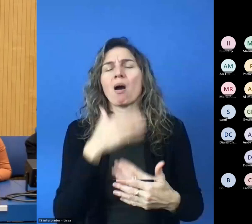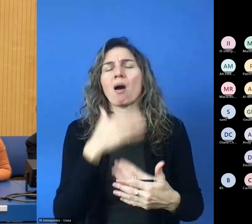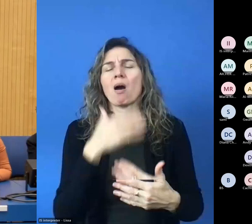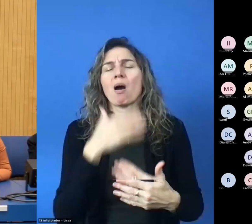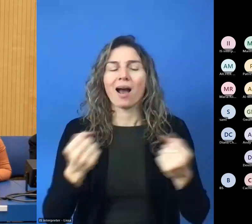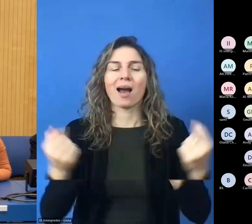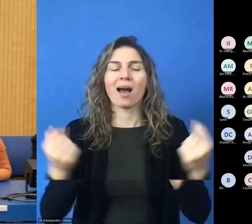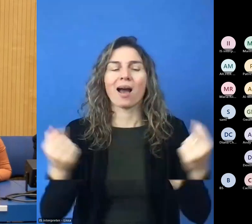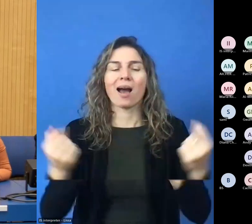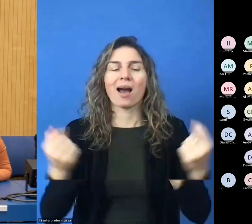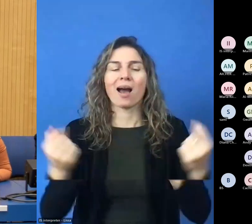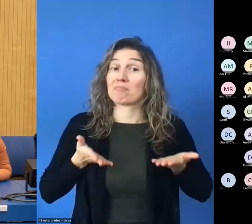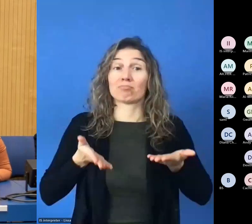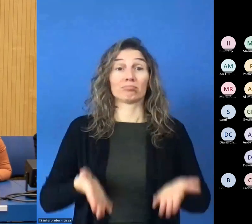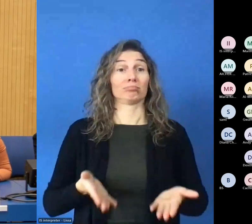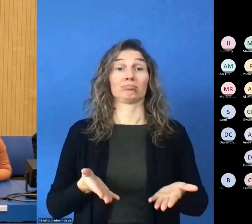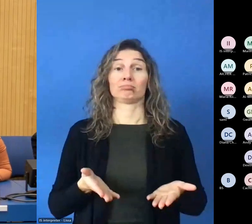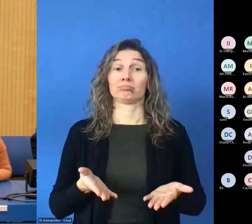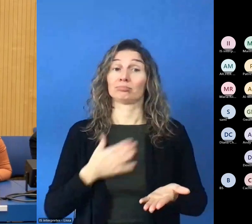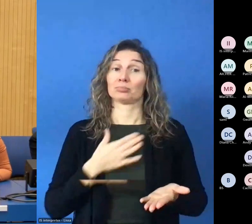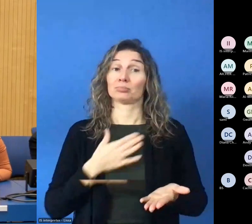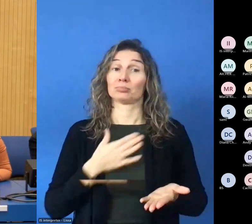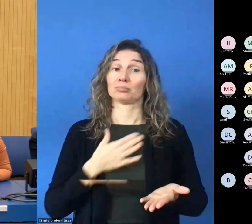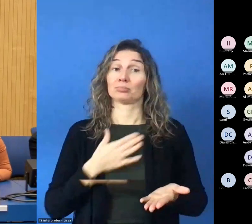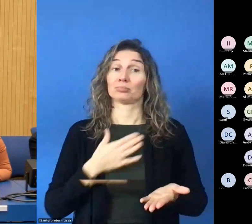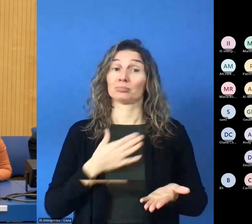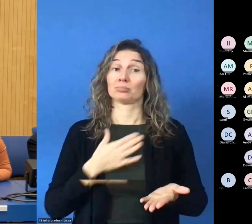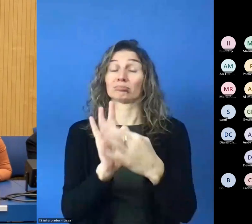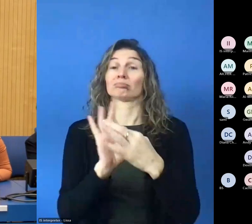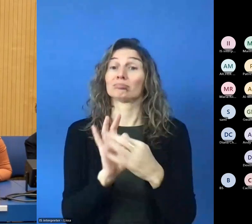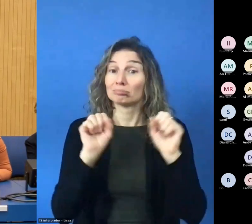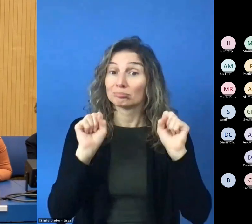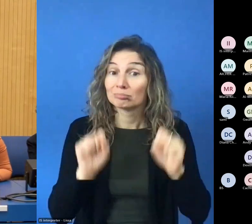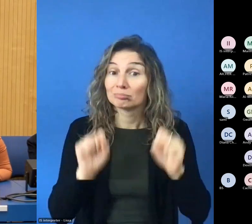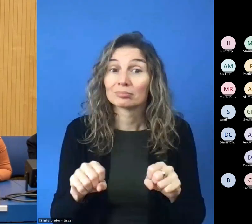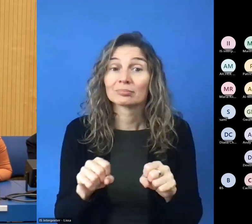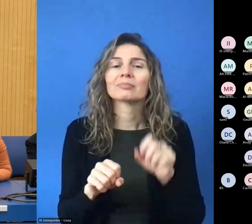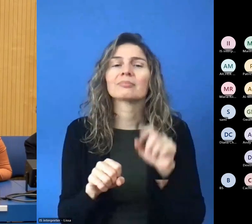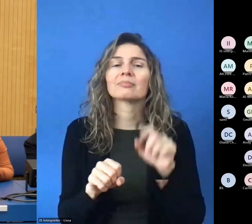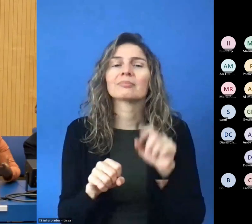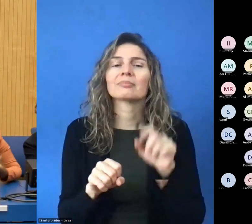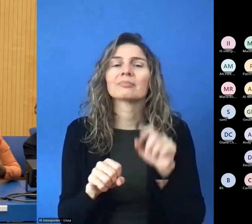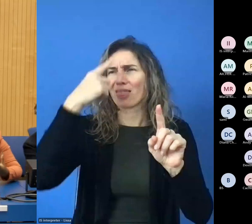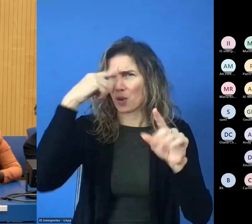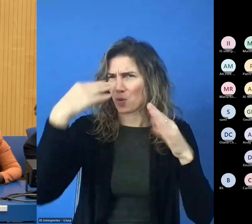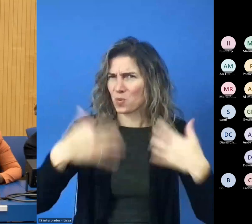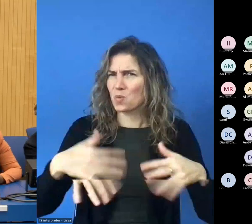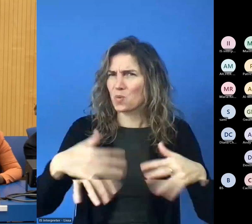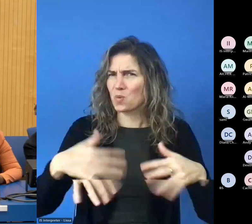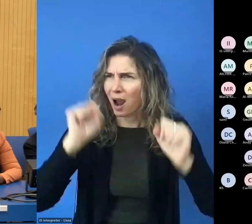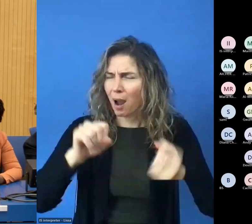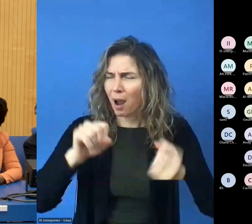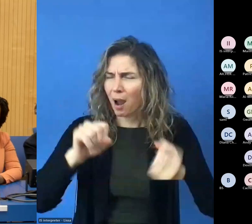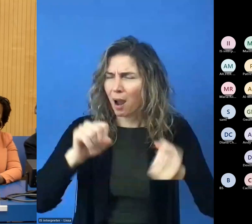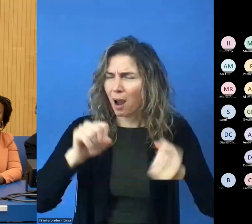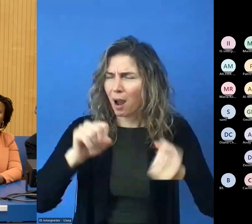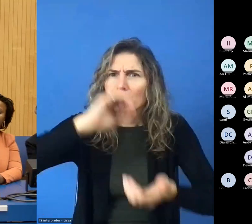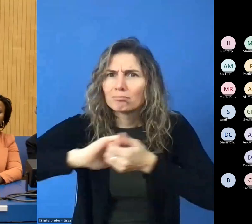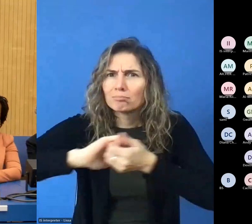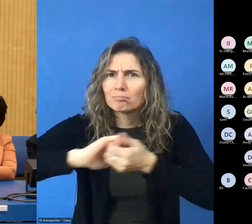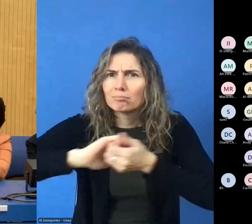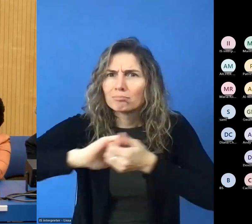available here for any engagement. But I think we have a lot of room of collaboration and really see how we can learn from one another.